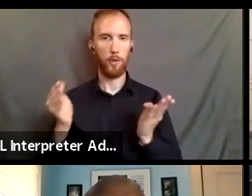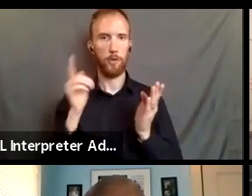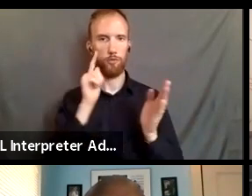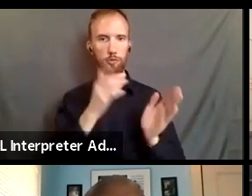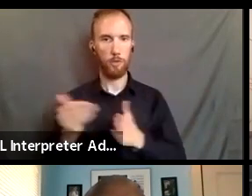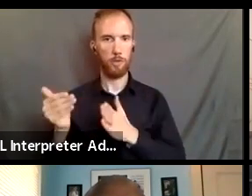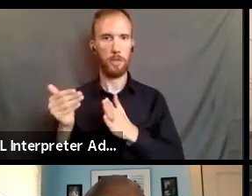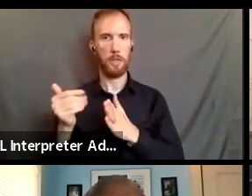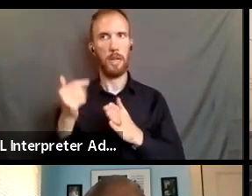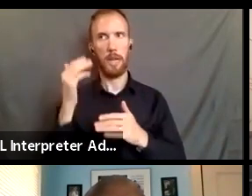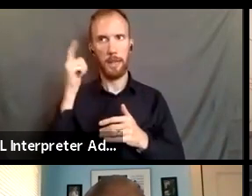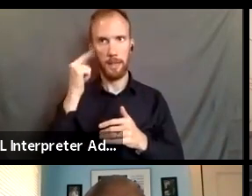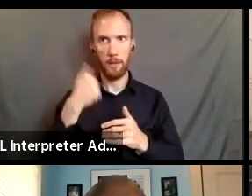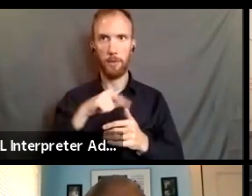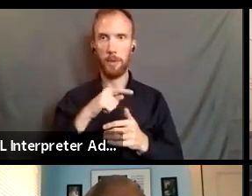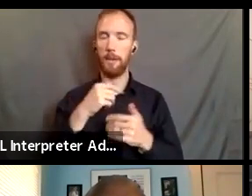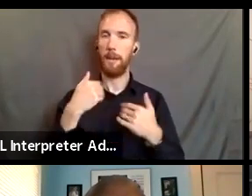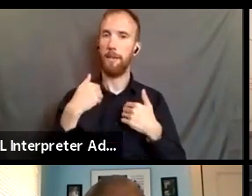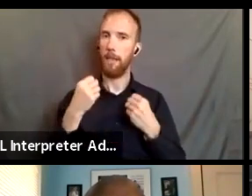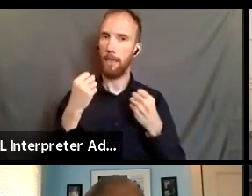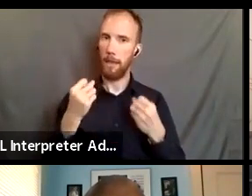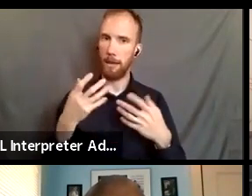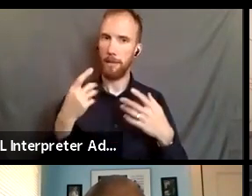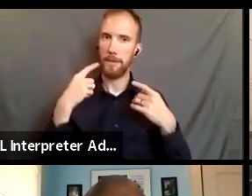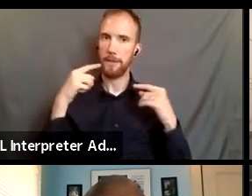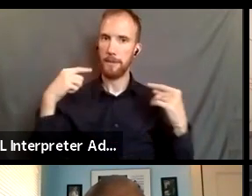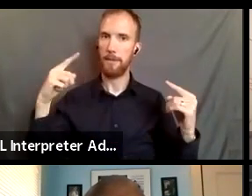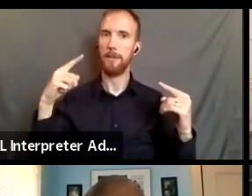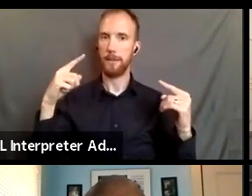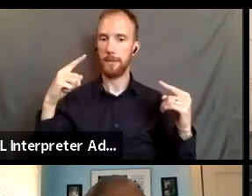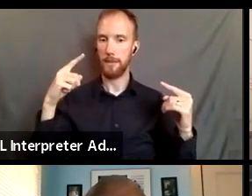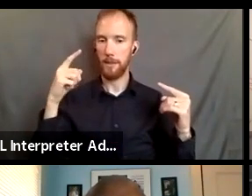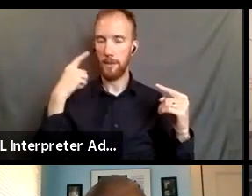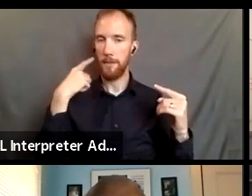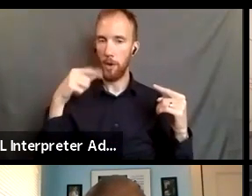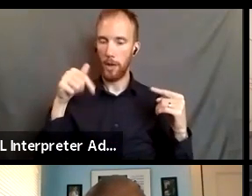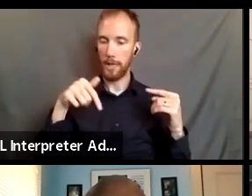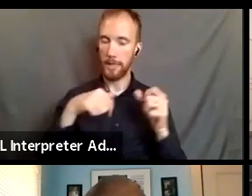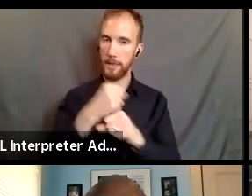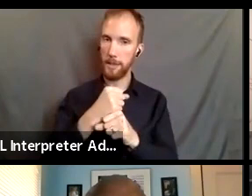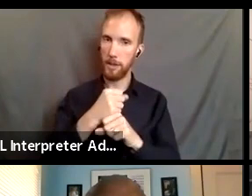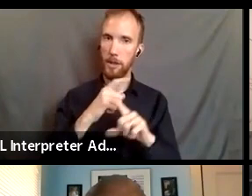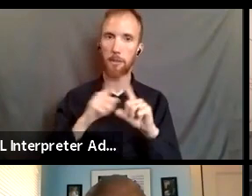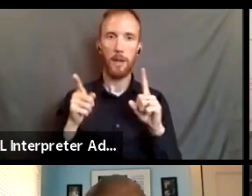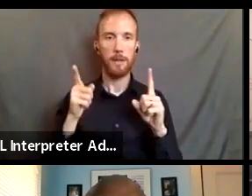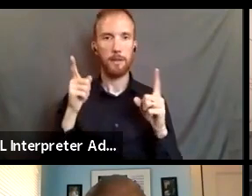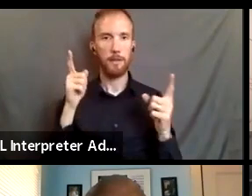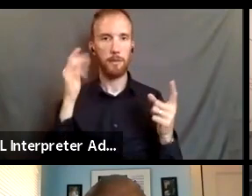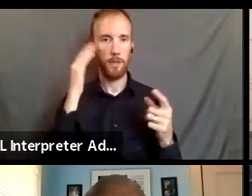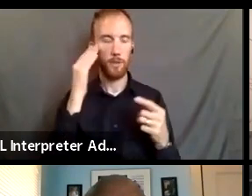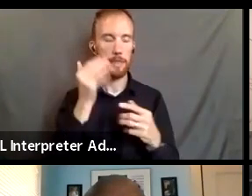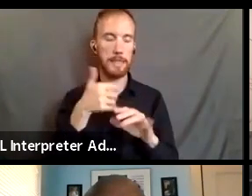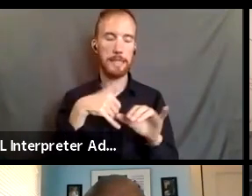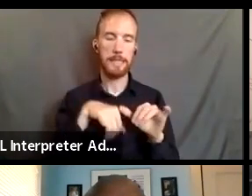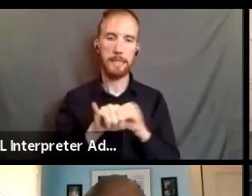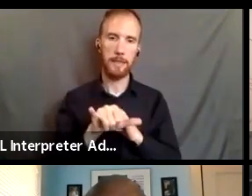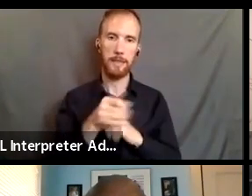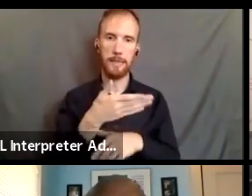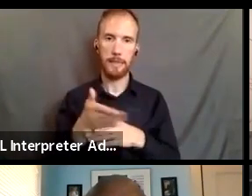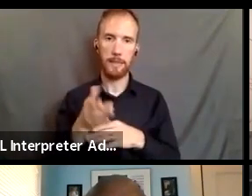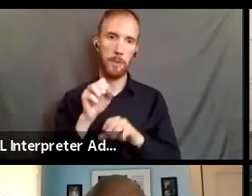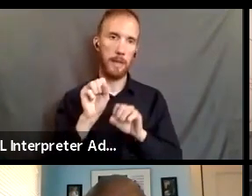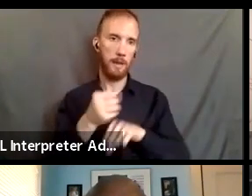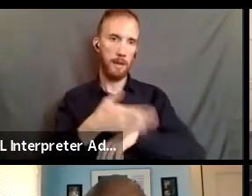as we head into uh this upcoming year but those are certain areas uh that we know that um you know are still areas of improvement uh and we're